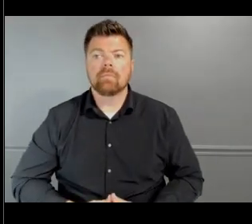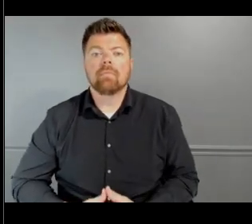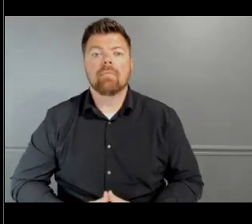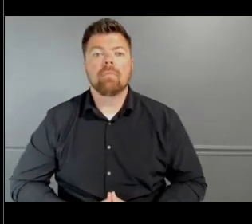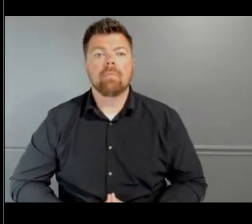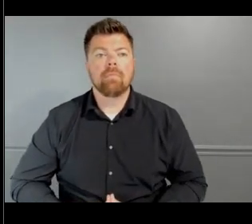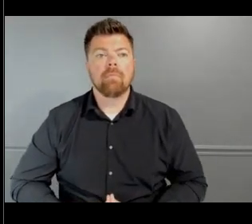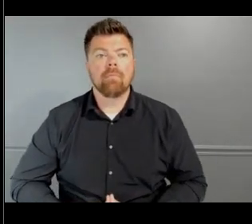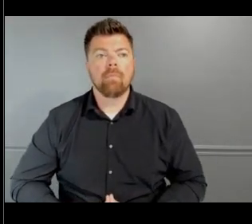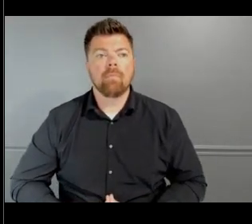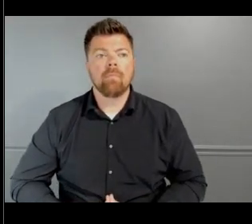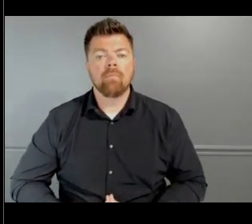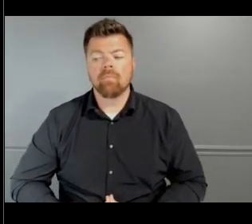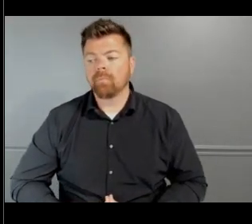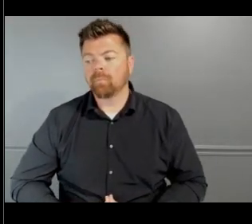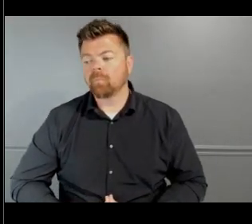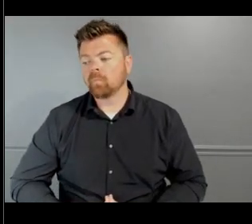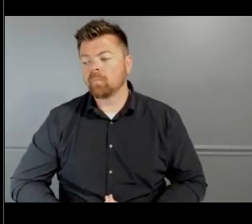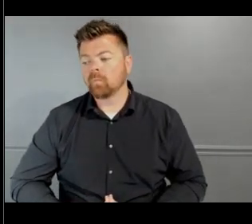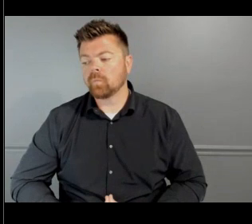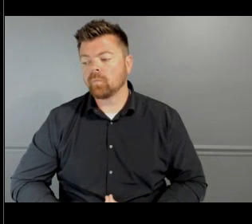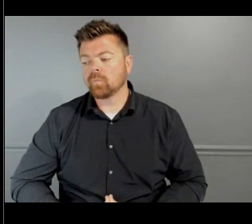Second option, ethnicity.